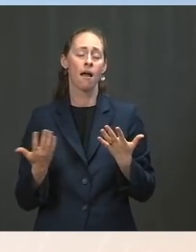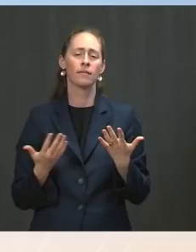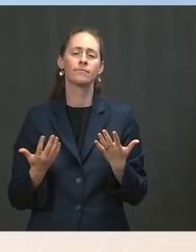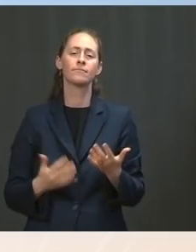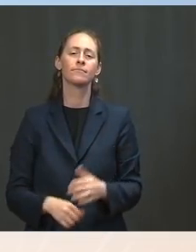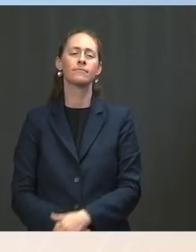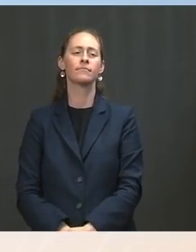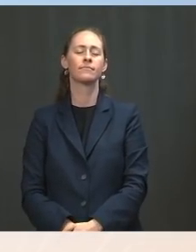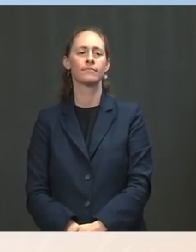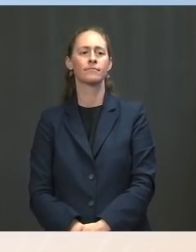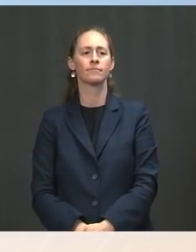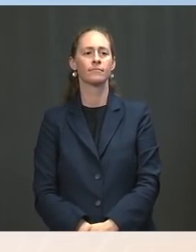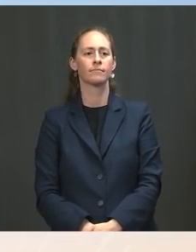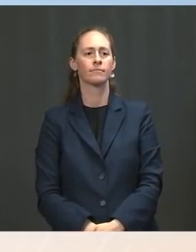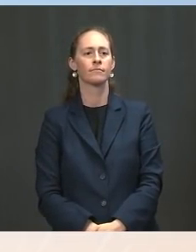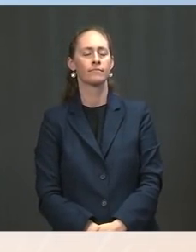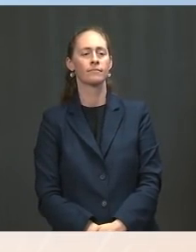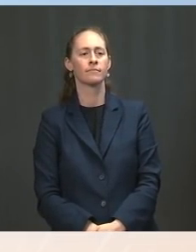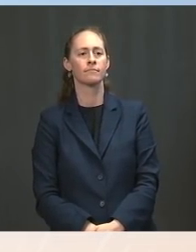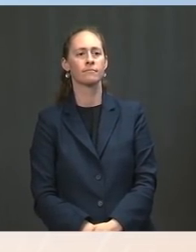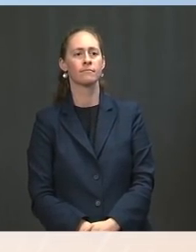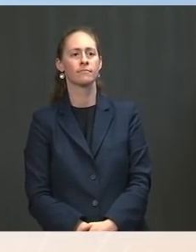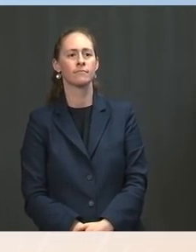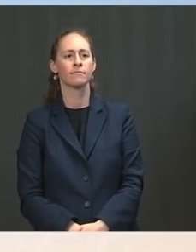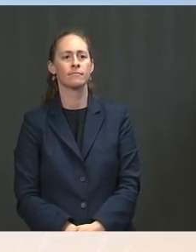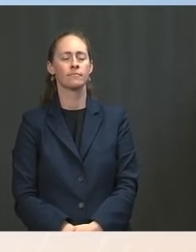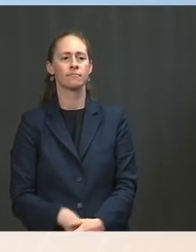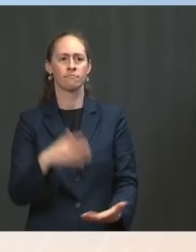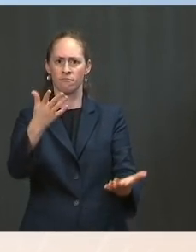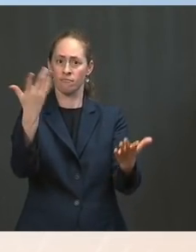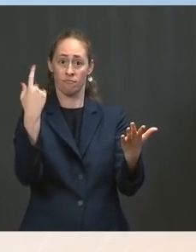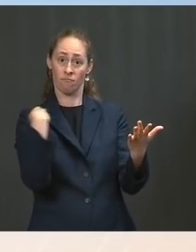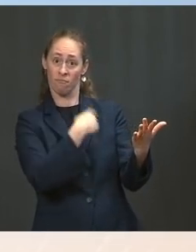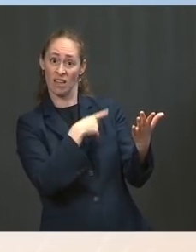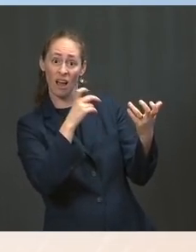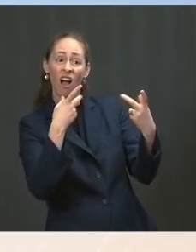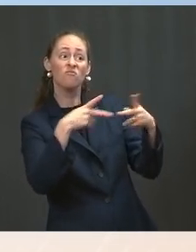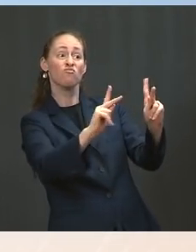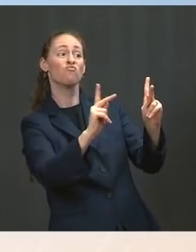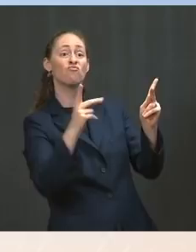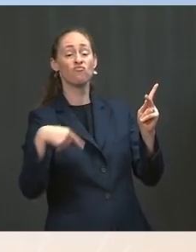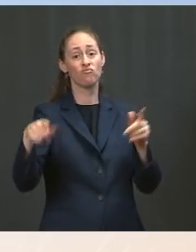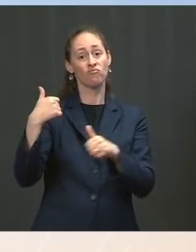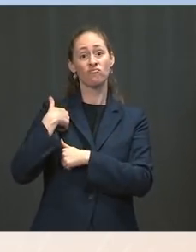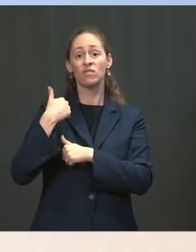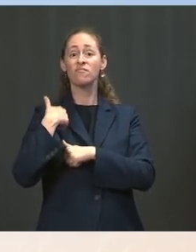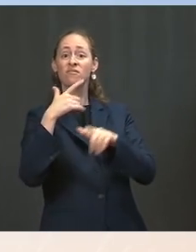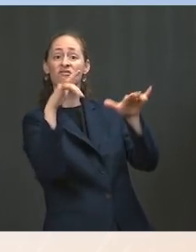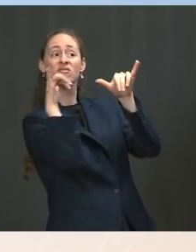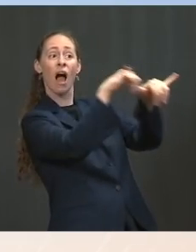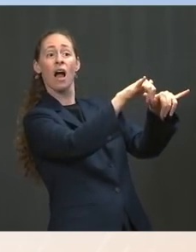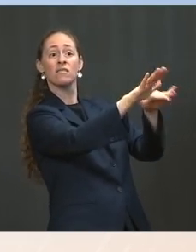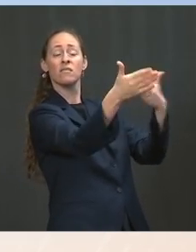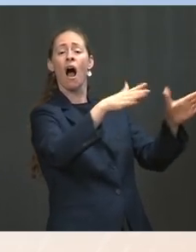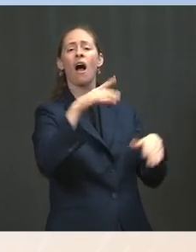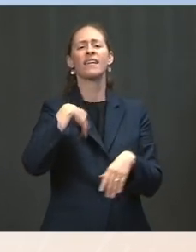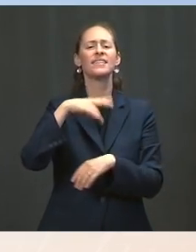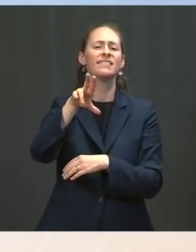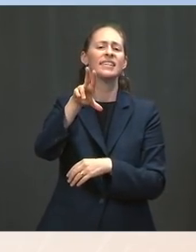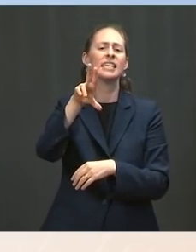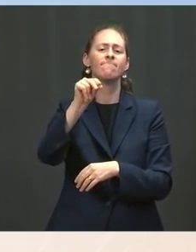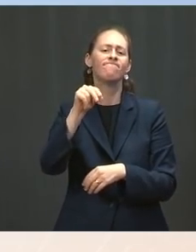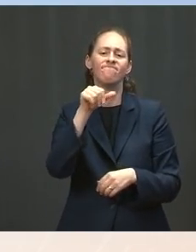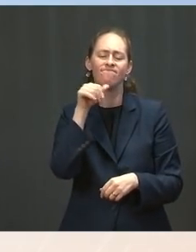keep American men and women fighting and dying in this civil war. Yes. Yes, Jay. Whether it's August 31st or